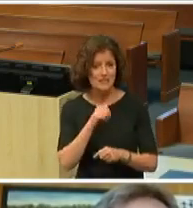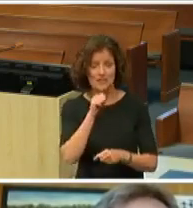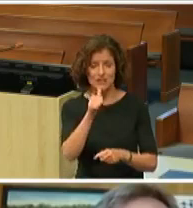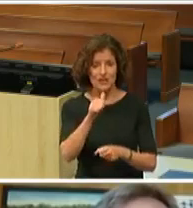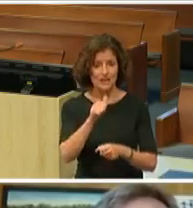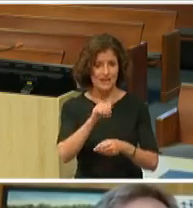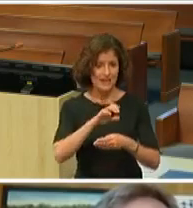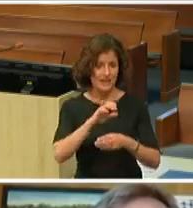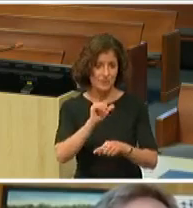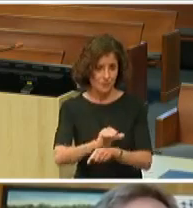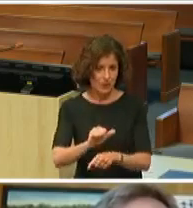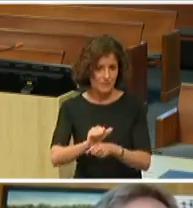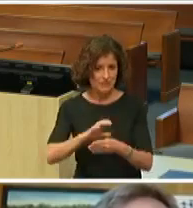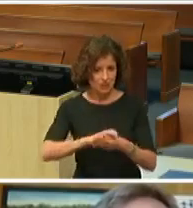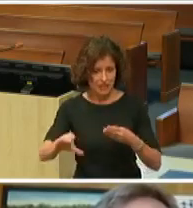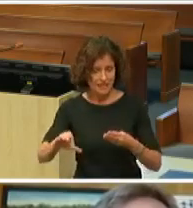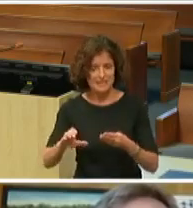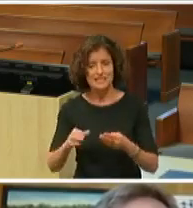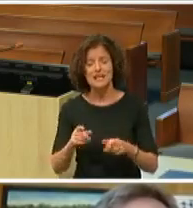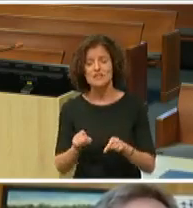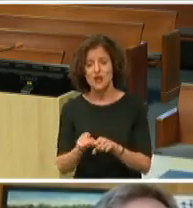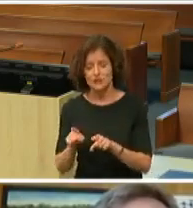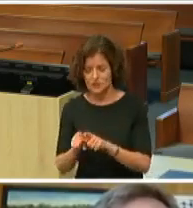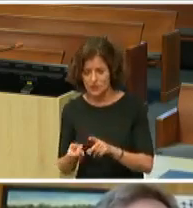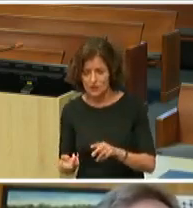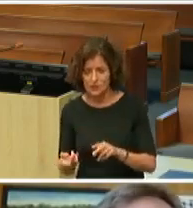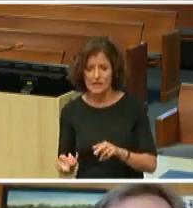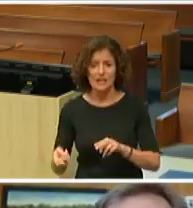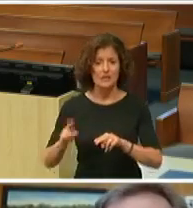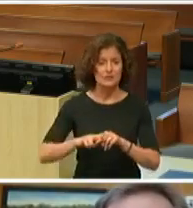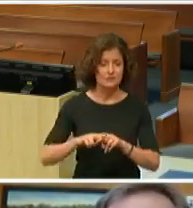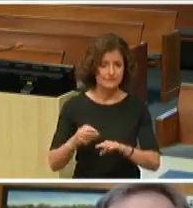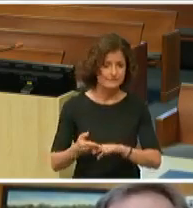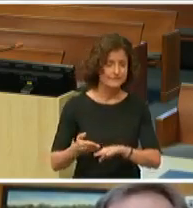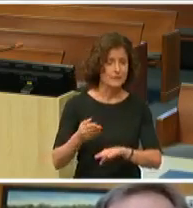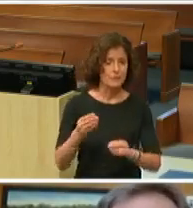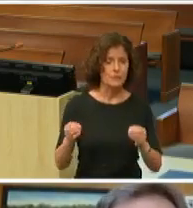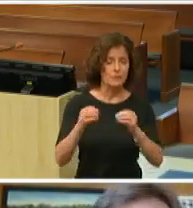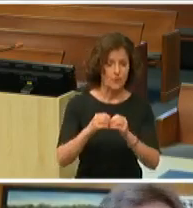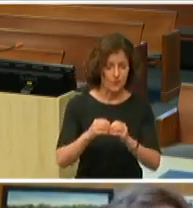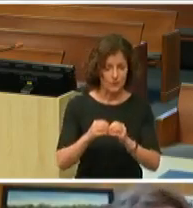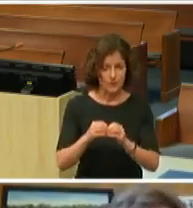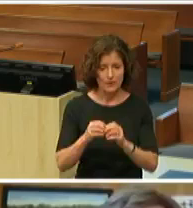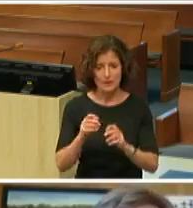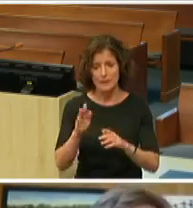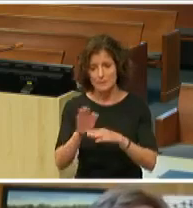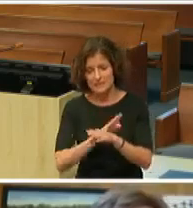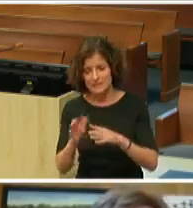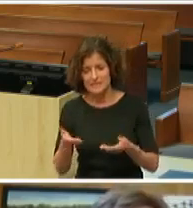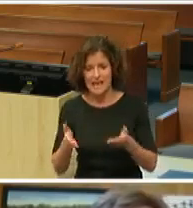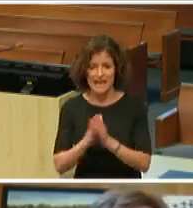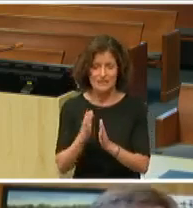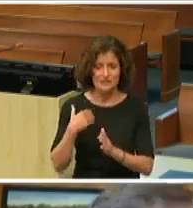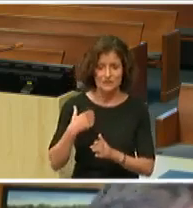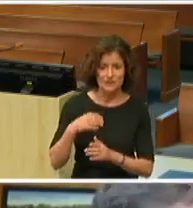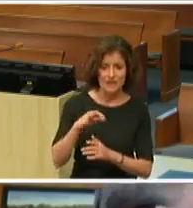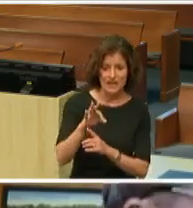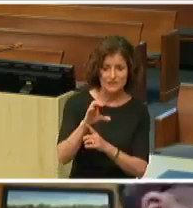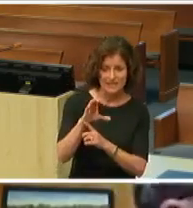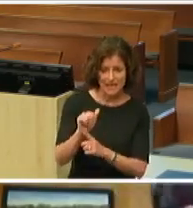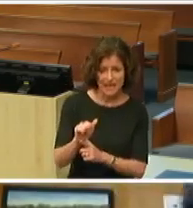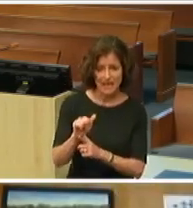an increased number of businesses applying for SBA loans or seeking SBA loans, that they believe there will be